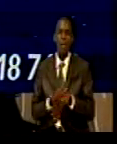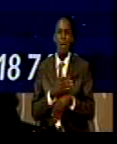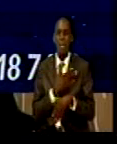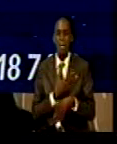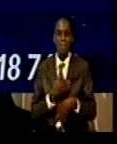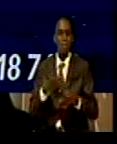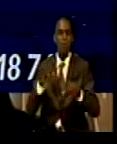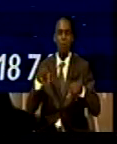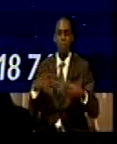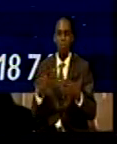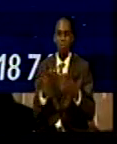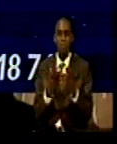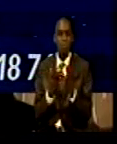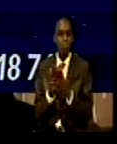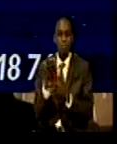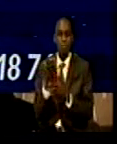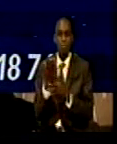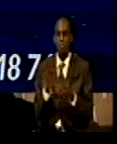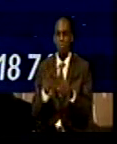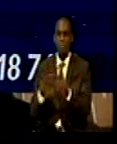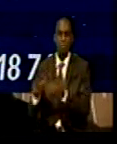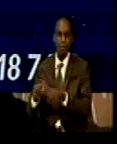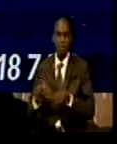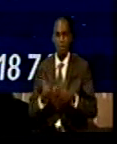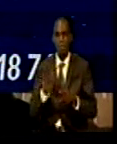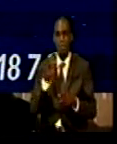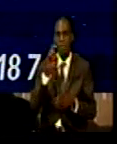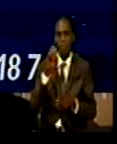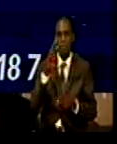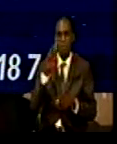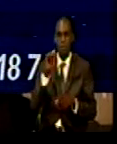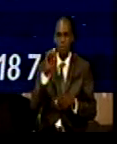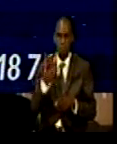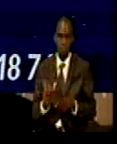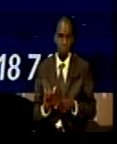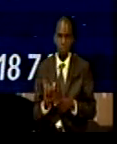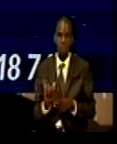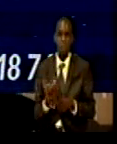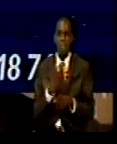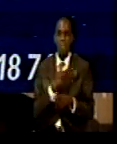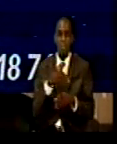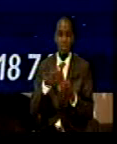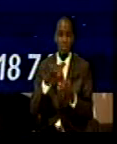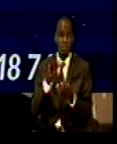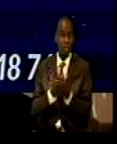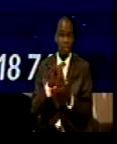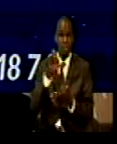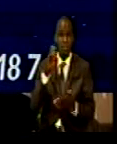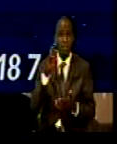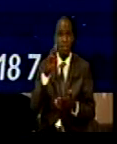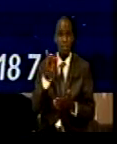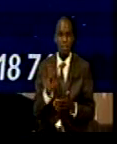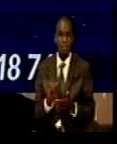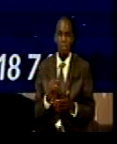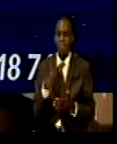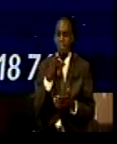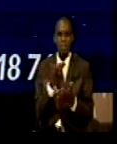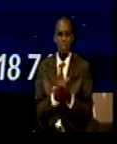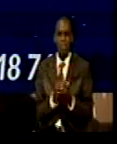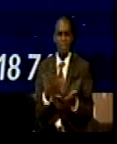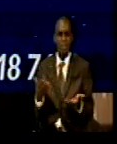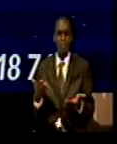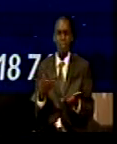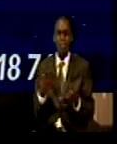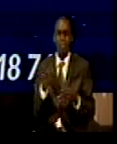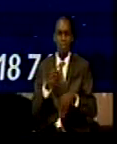of x-ray. And in that x-ray, all we are seeing is that it's not joining. But I